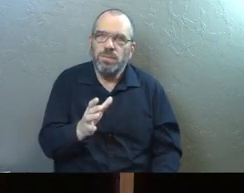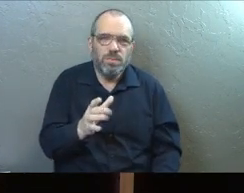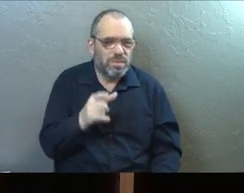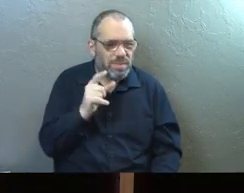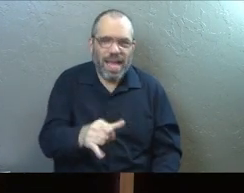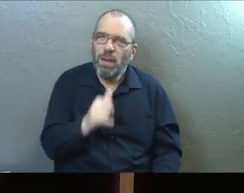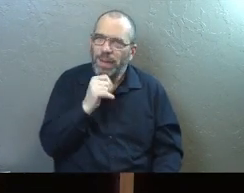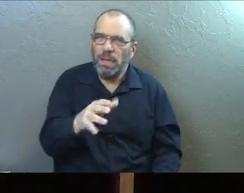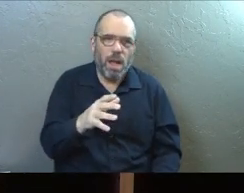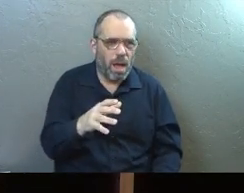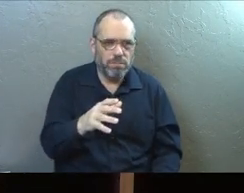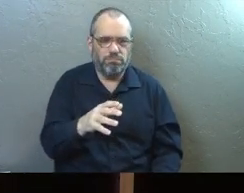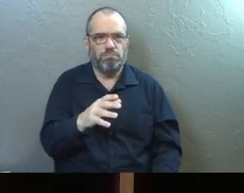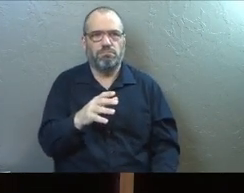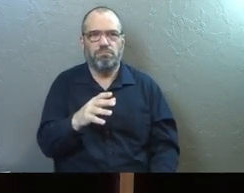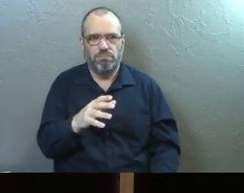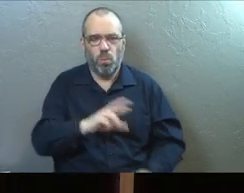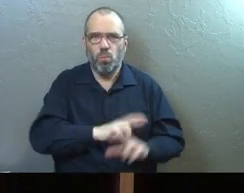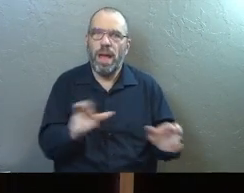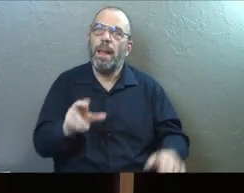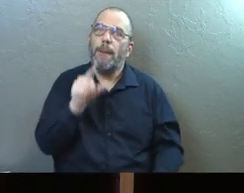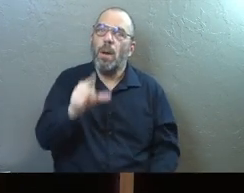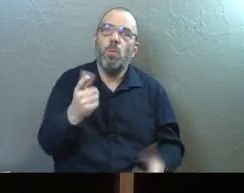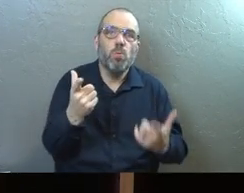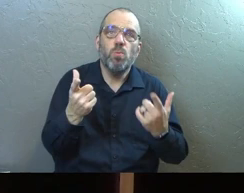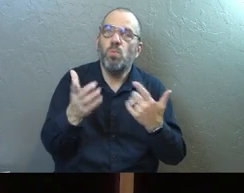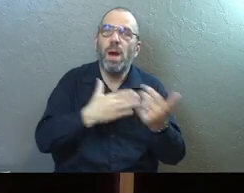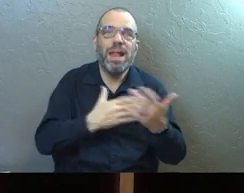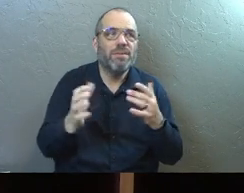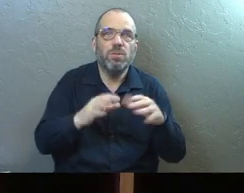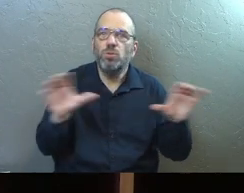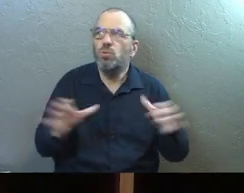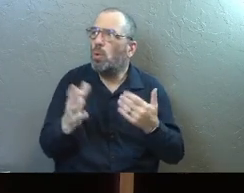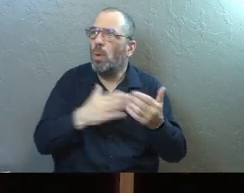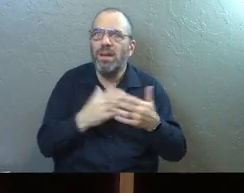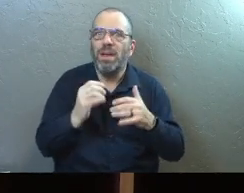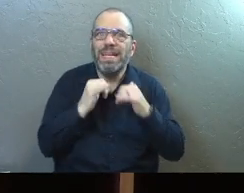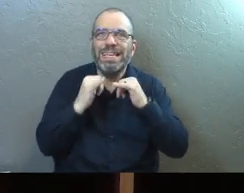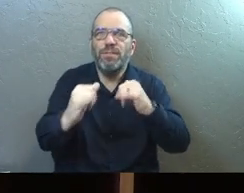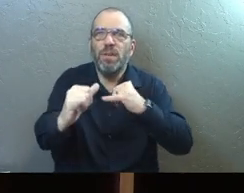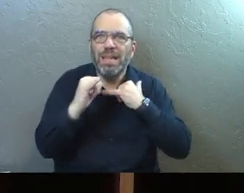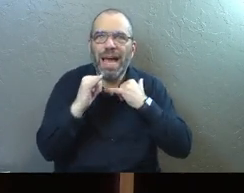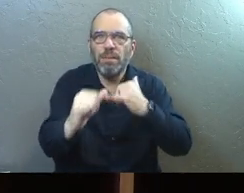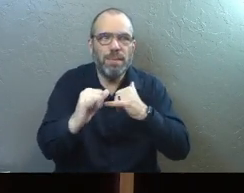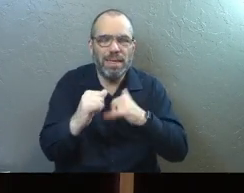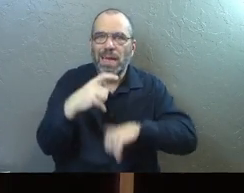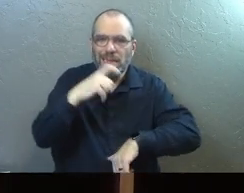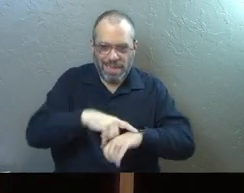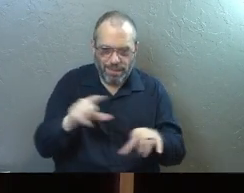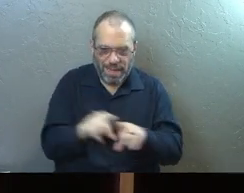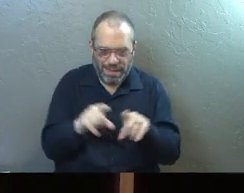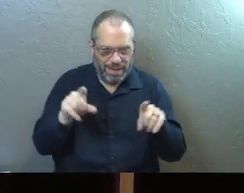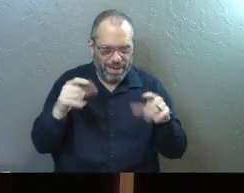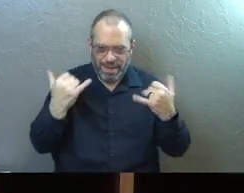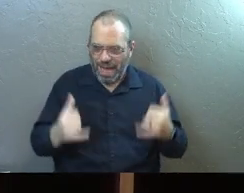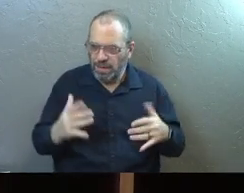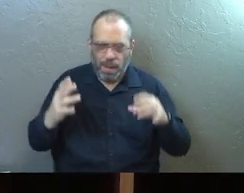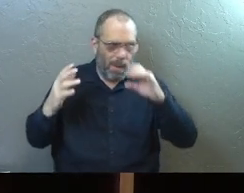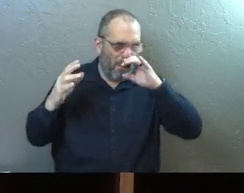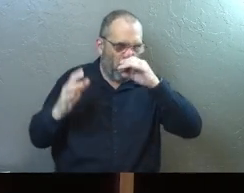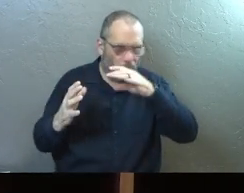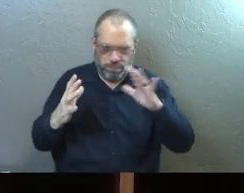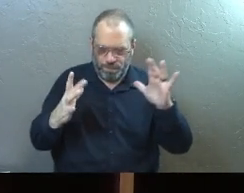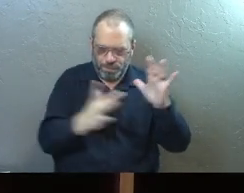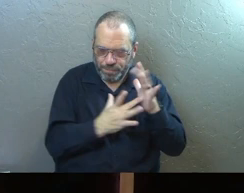that. And whenever you do, if you're anything like me and you have a moment like this where